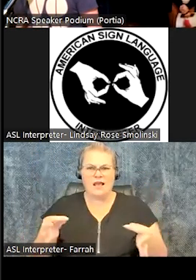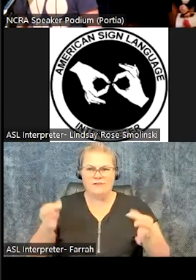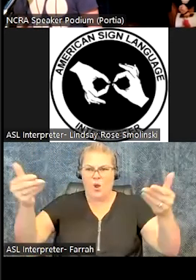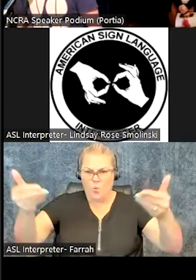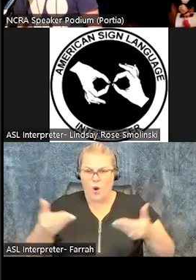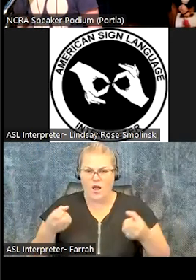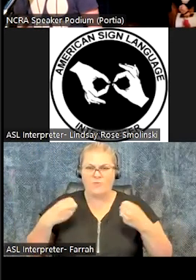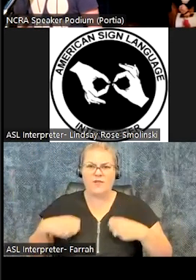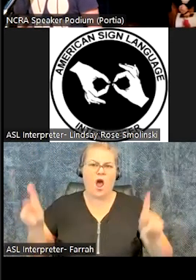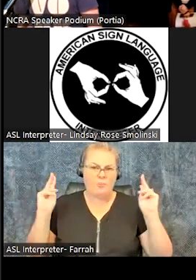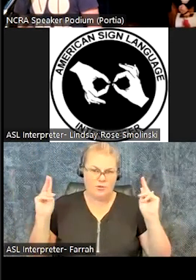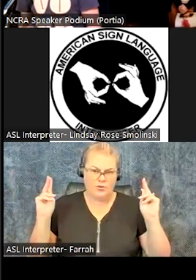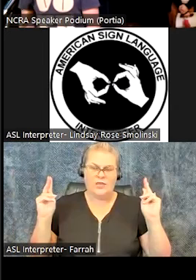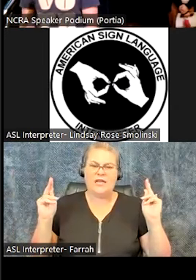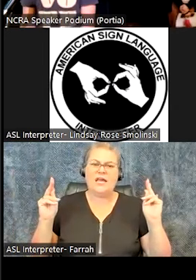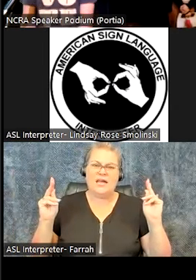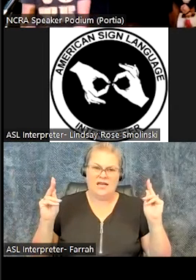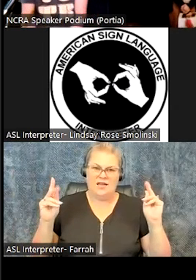to do their own refilling.